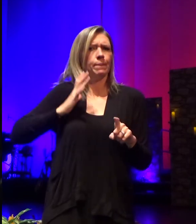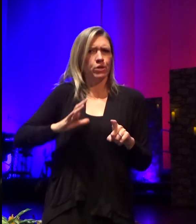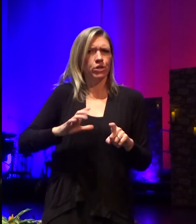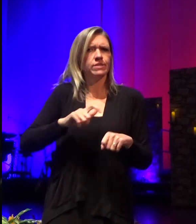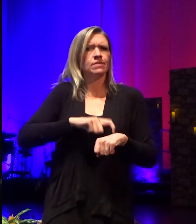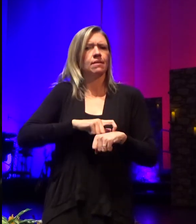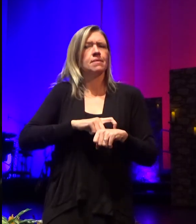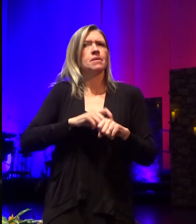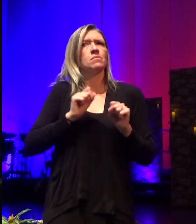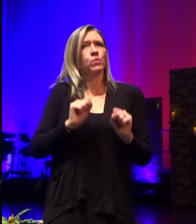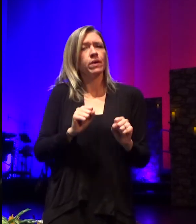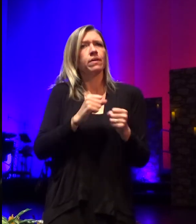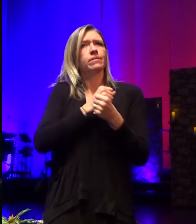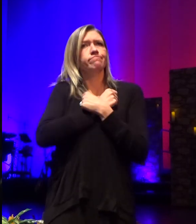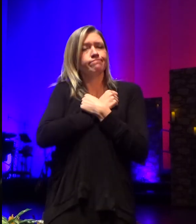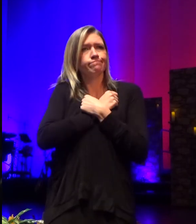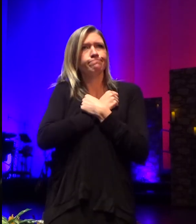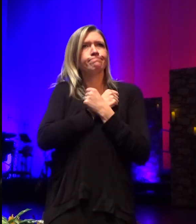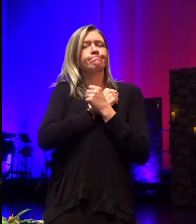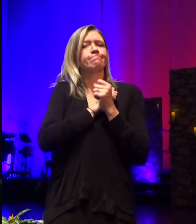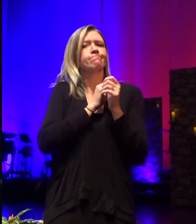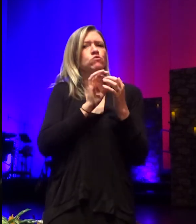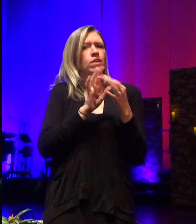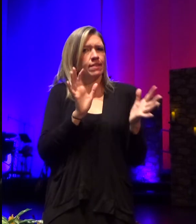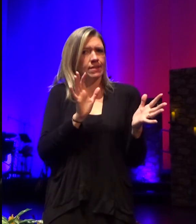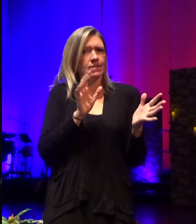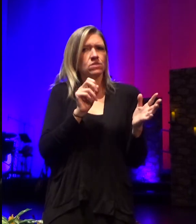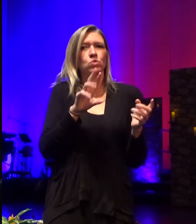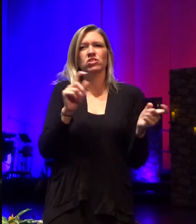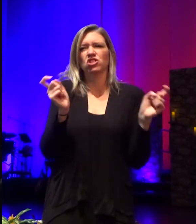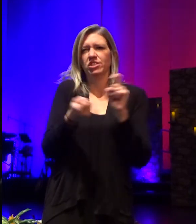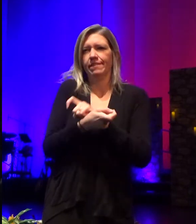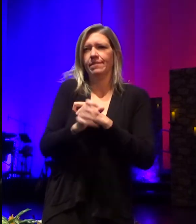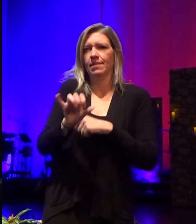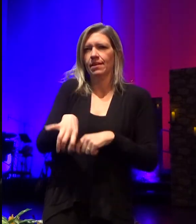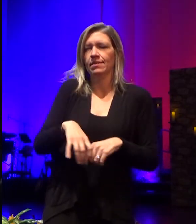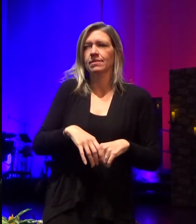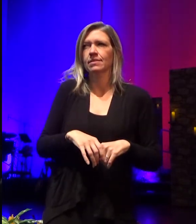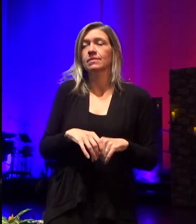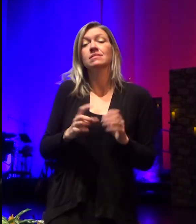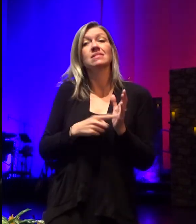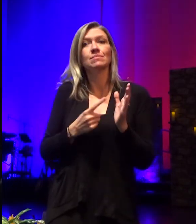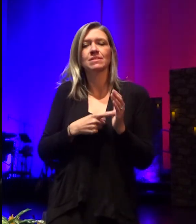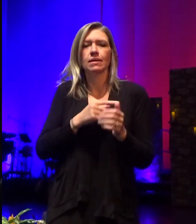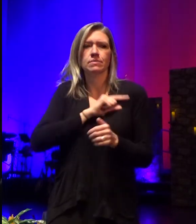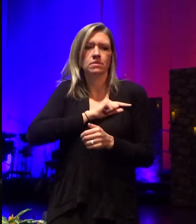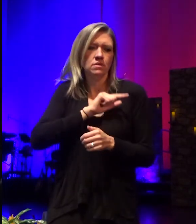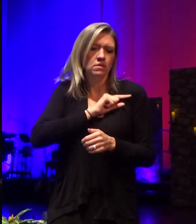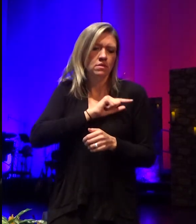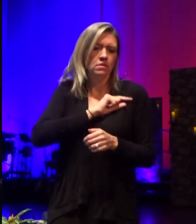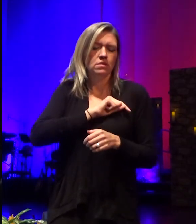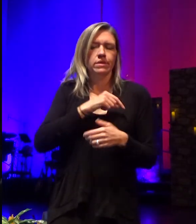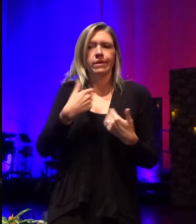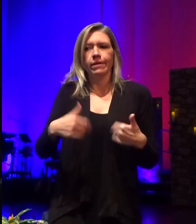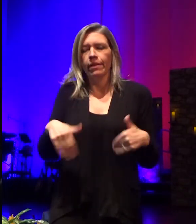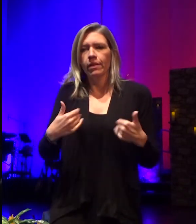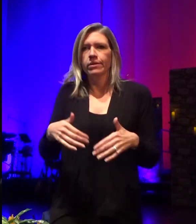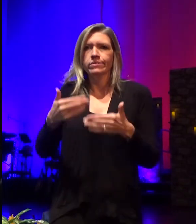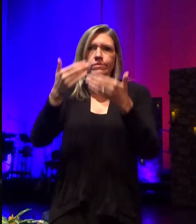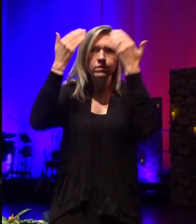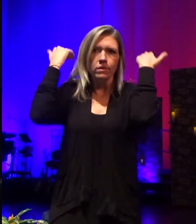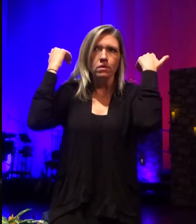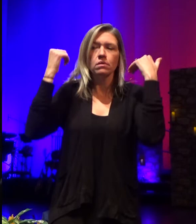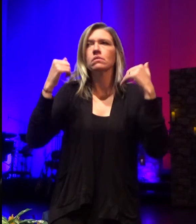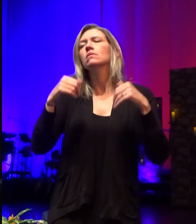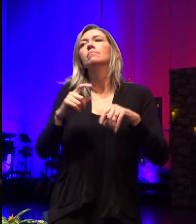lovingly release that or at least shift it. And sometimes we feel guilty and obliged and all that stuff.